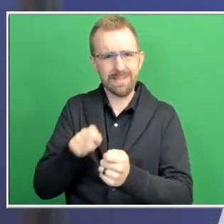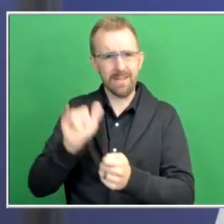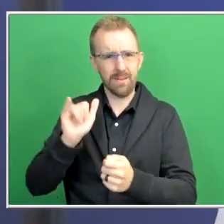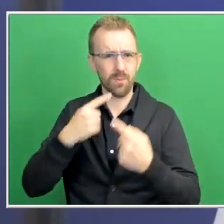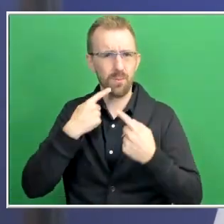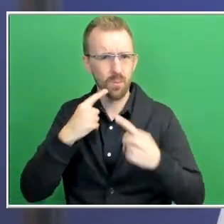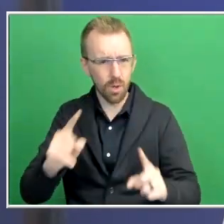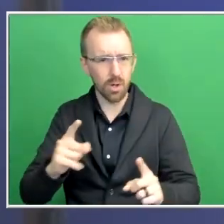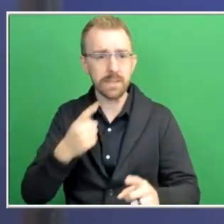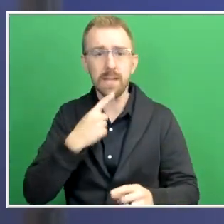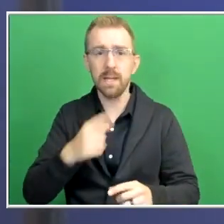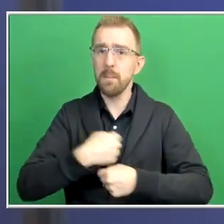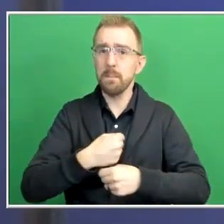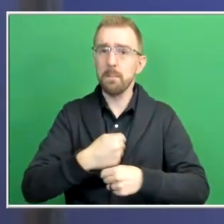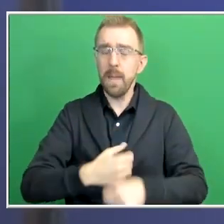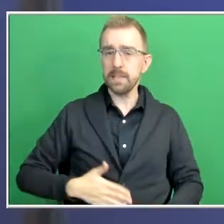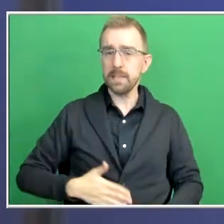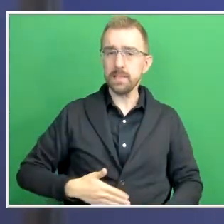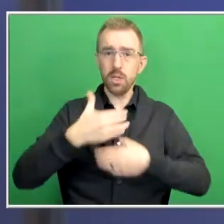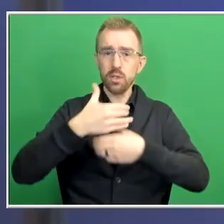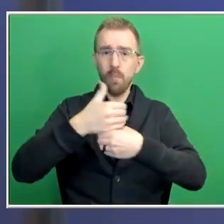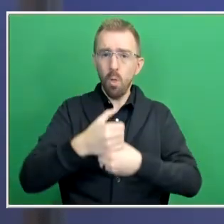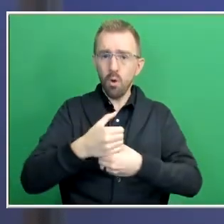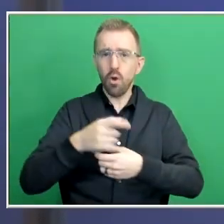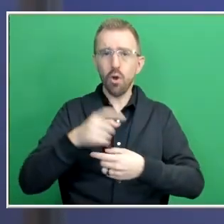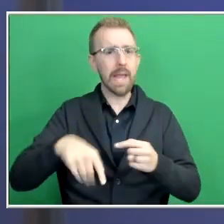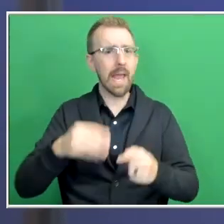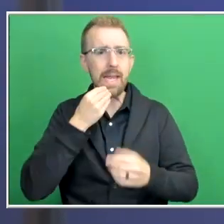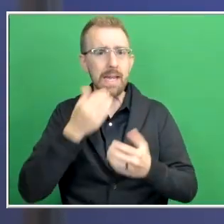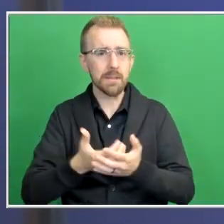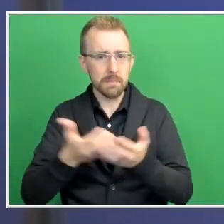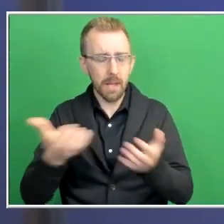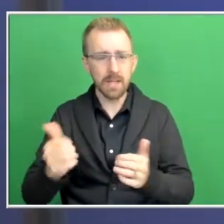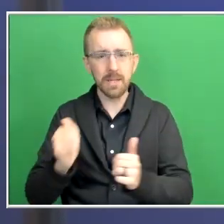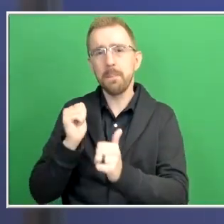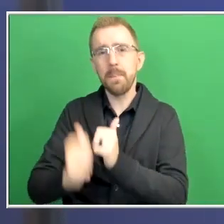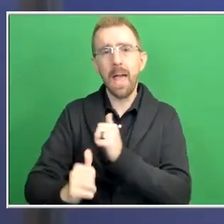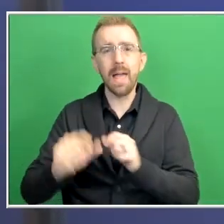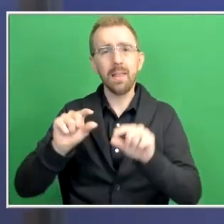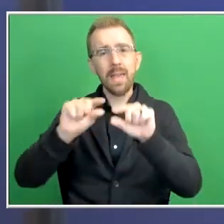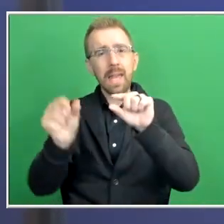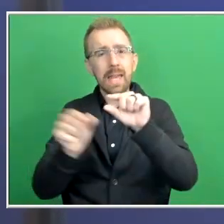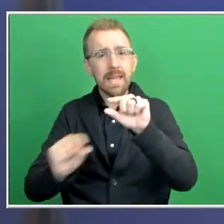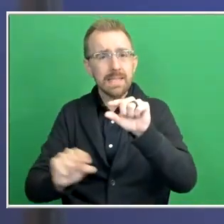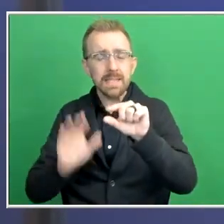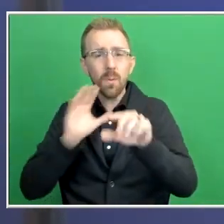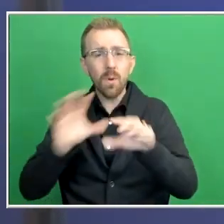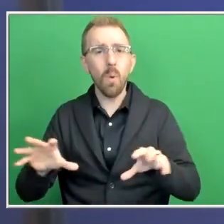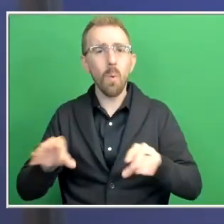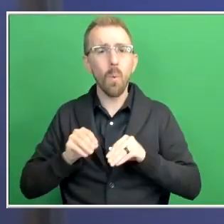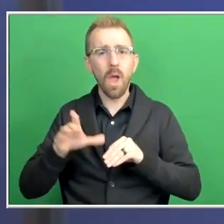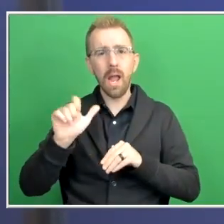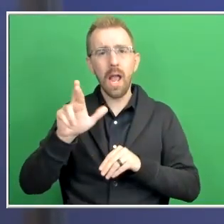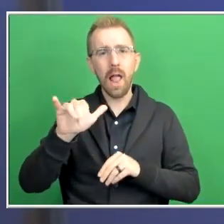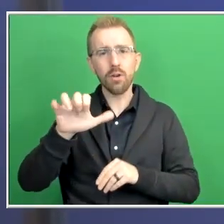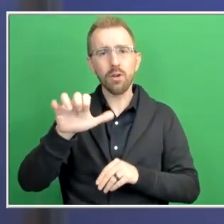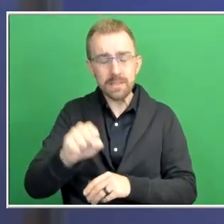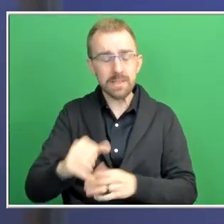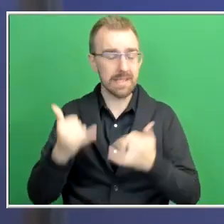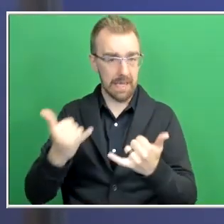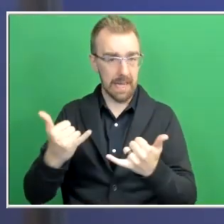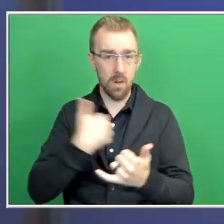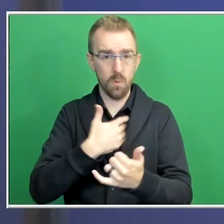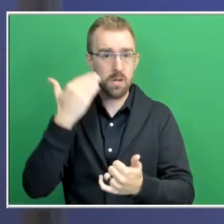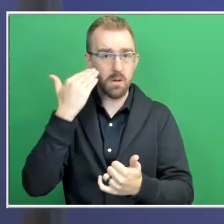make the stomach smaller, you can't eat as much, we bypass part of the small intestine that would have absorbed those calories. And what we now know is that, you know, it's